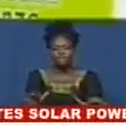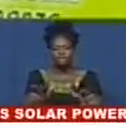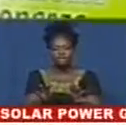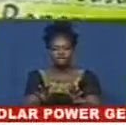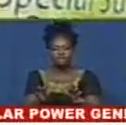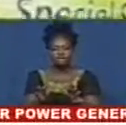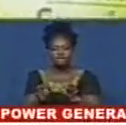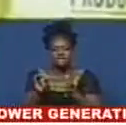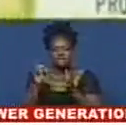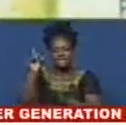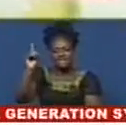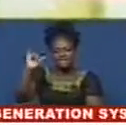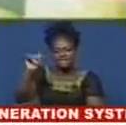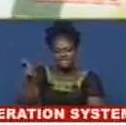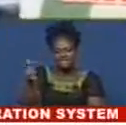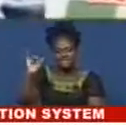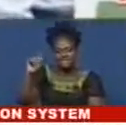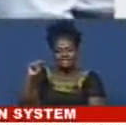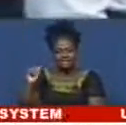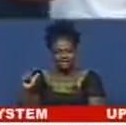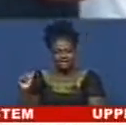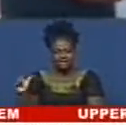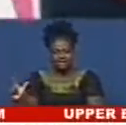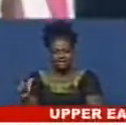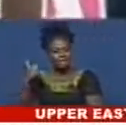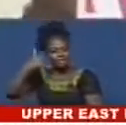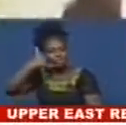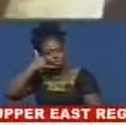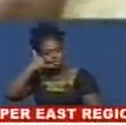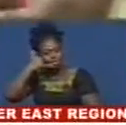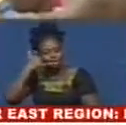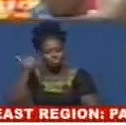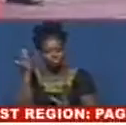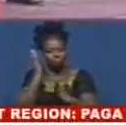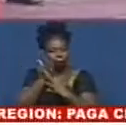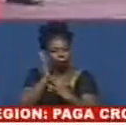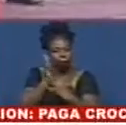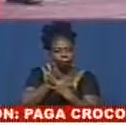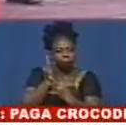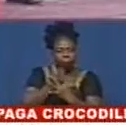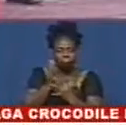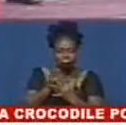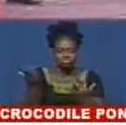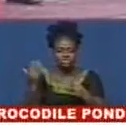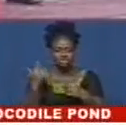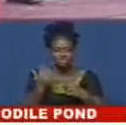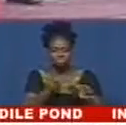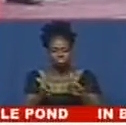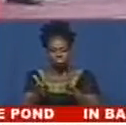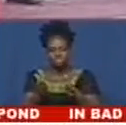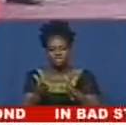the digital addressing system, the mobile interoperability system, and the